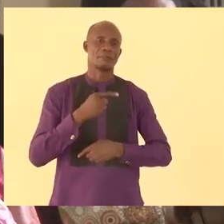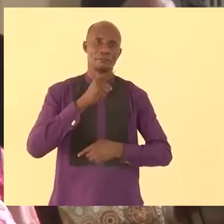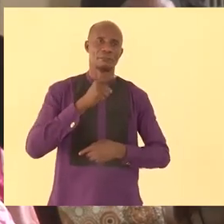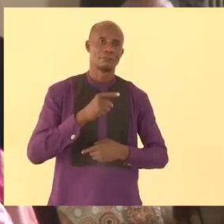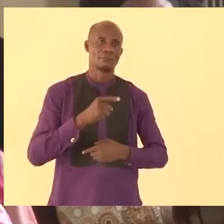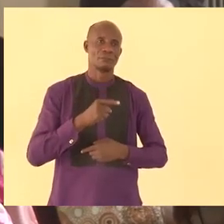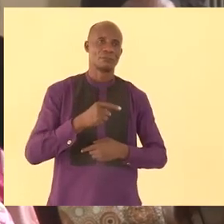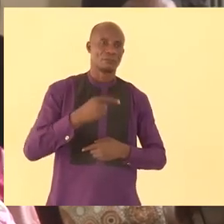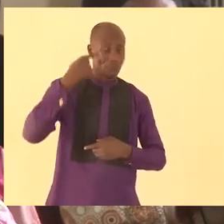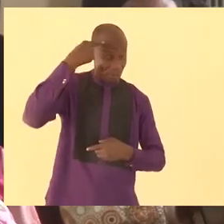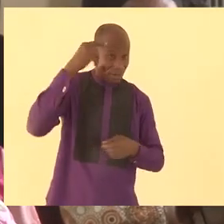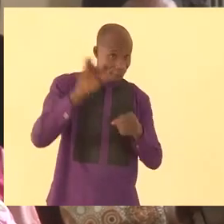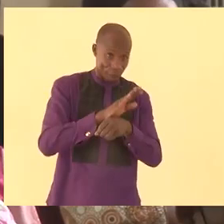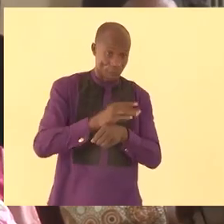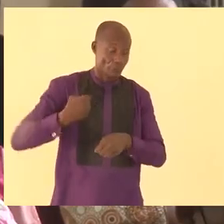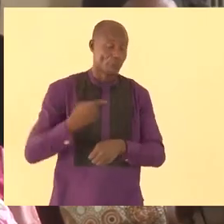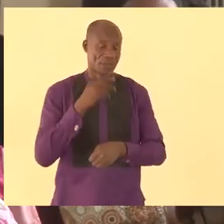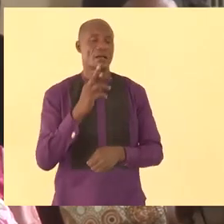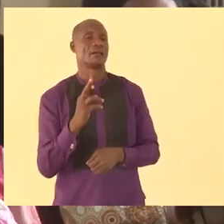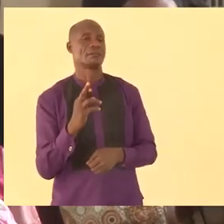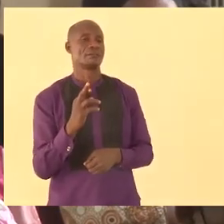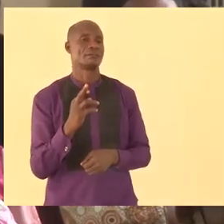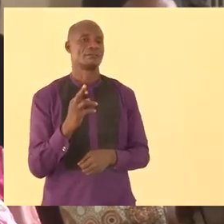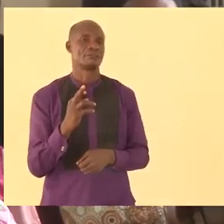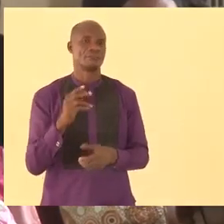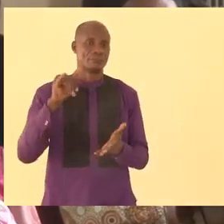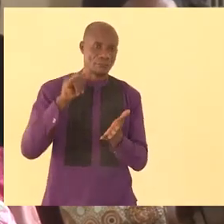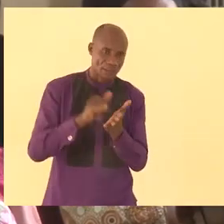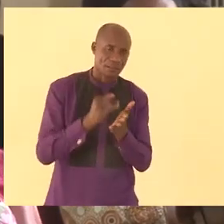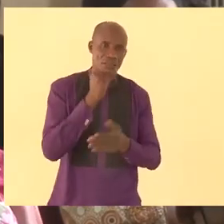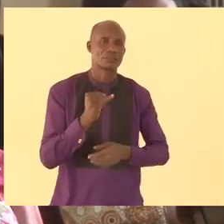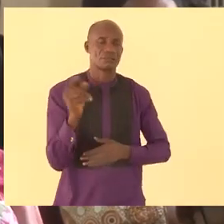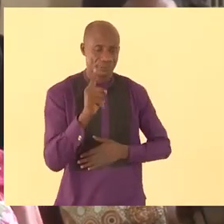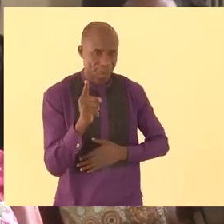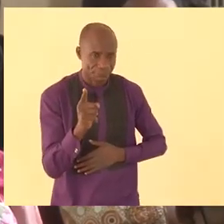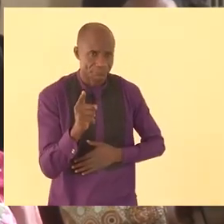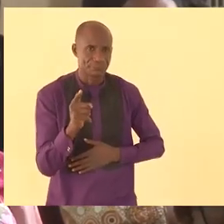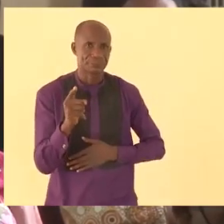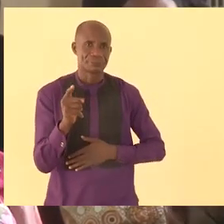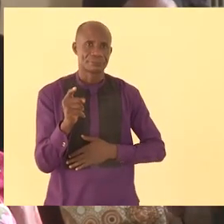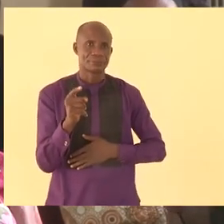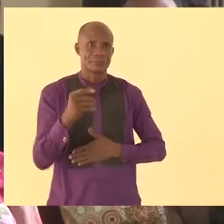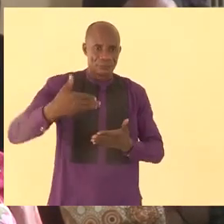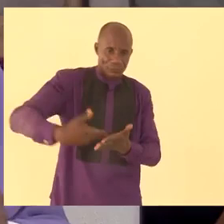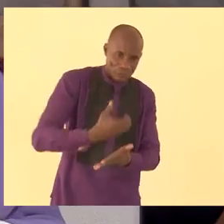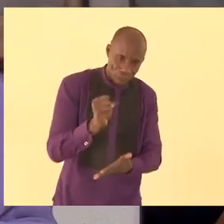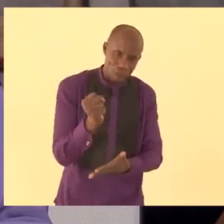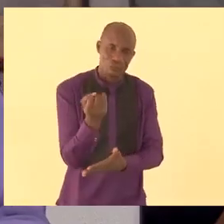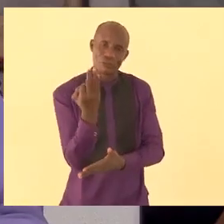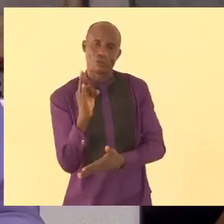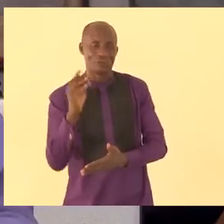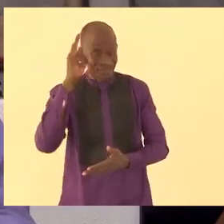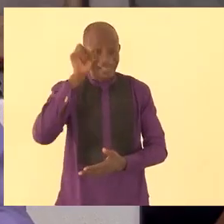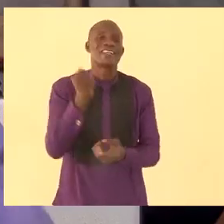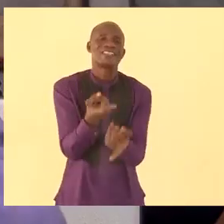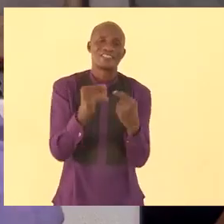except we are mindful of where we belong. That is where. So even news of his coming